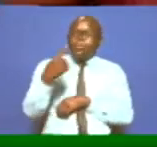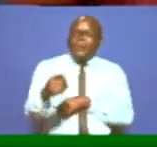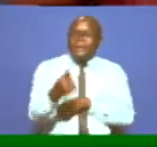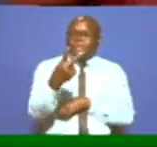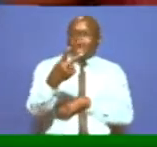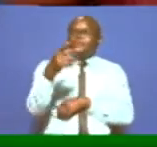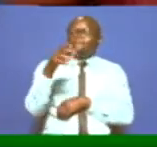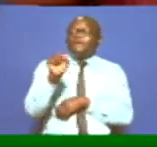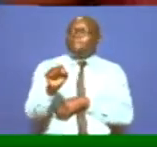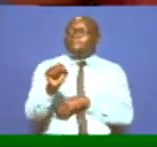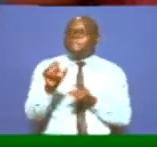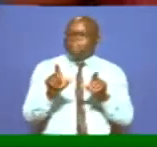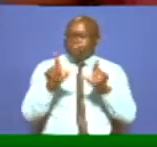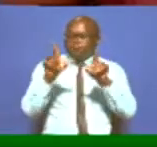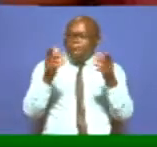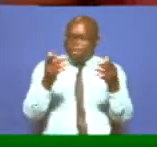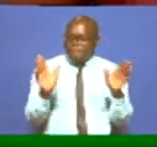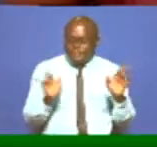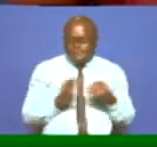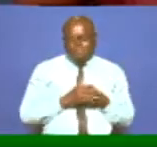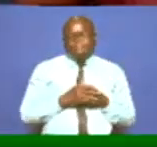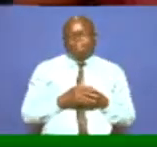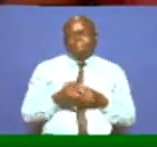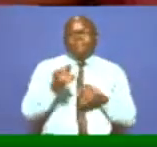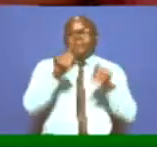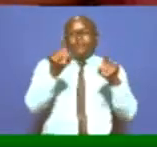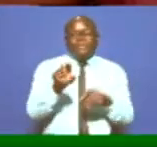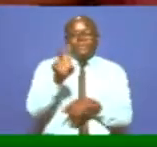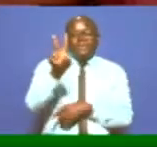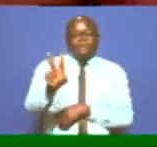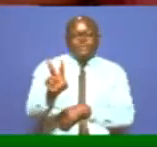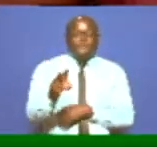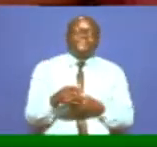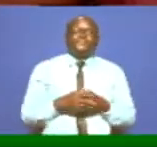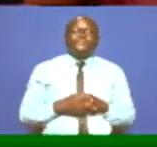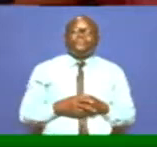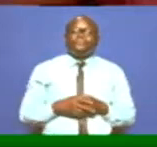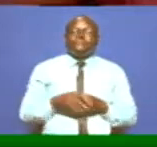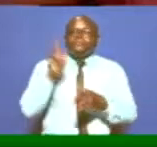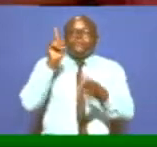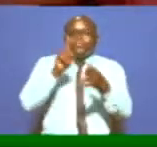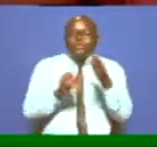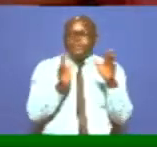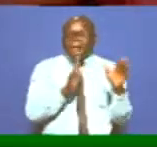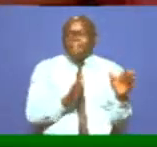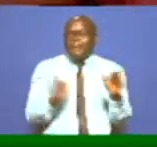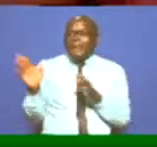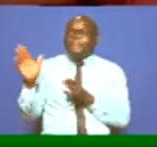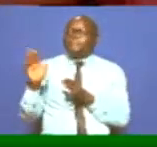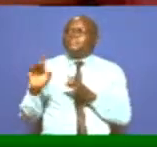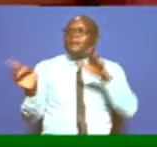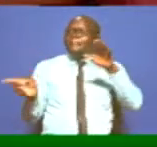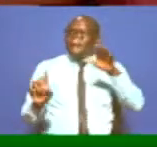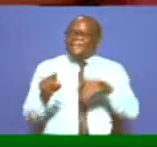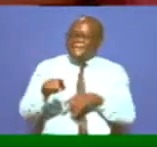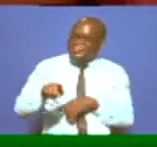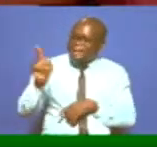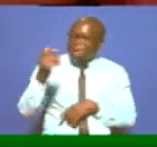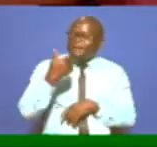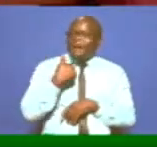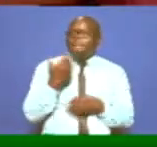664,125 issued. Question number 2, Mr. Speaker, what measures has the ministry put in